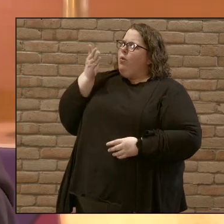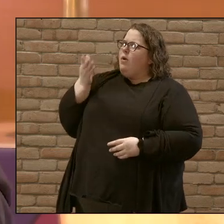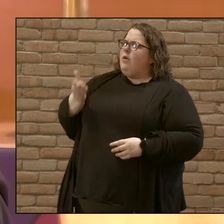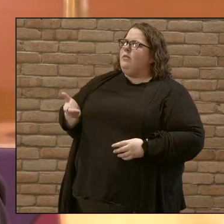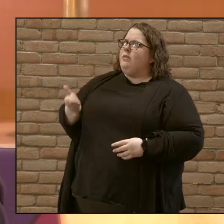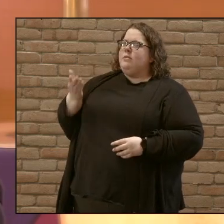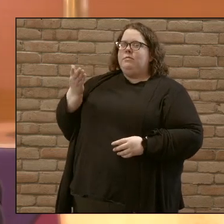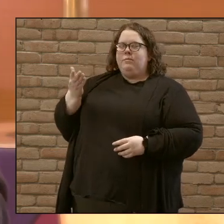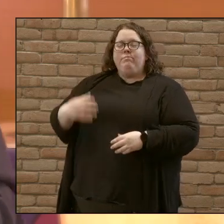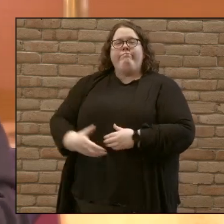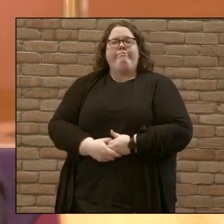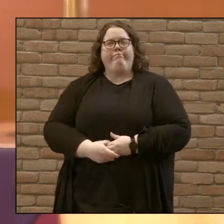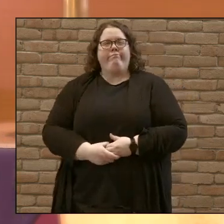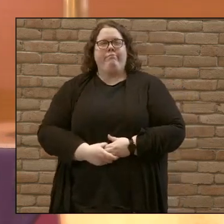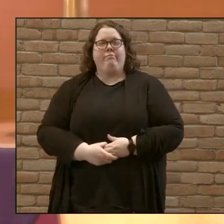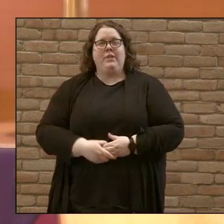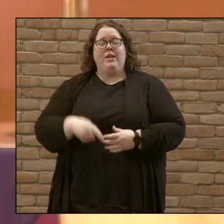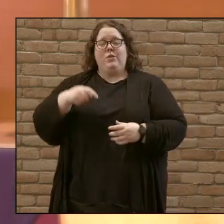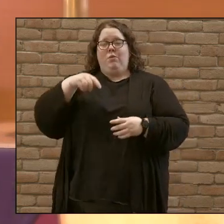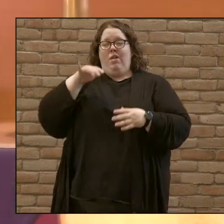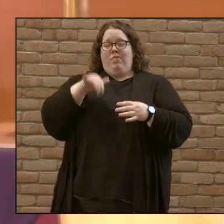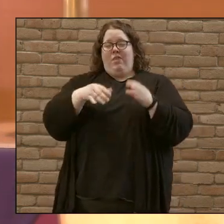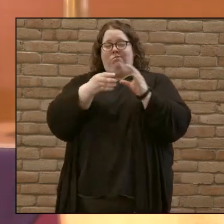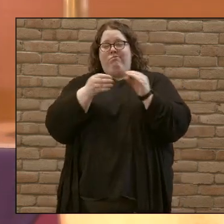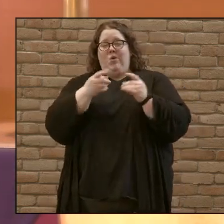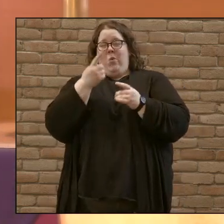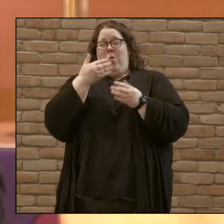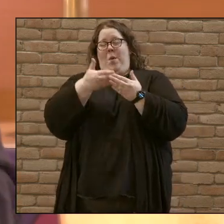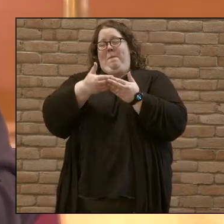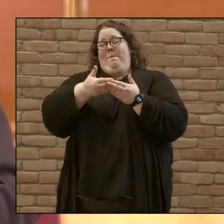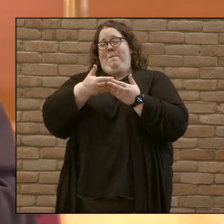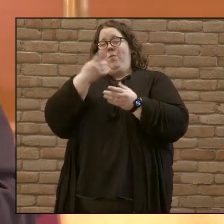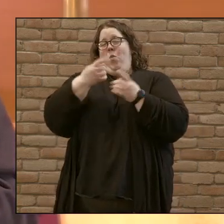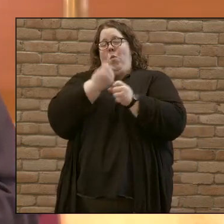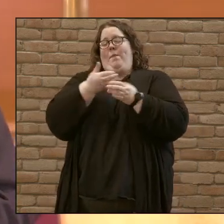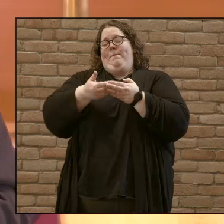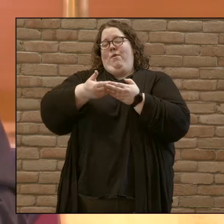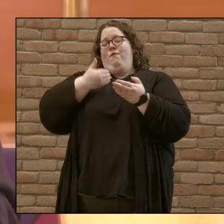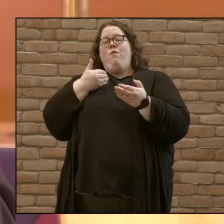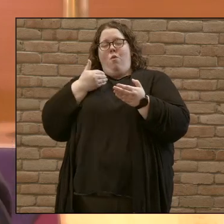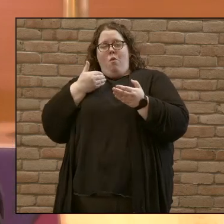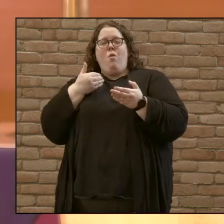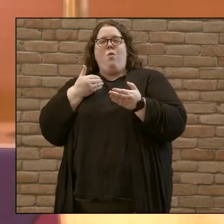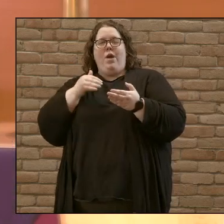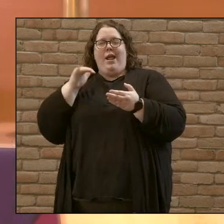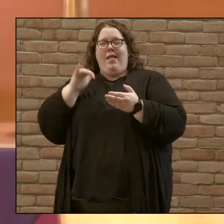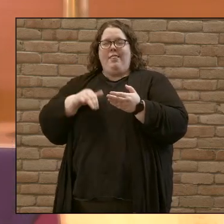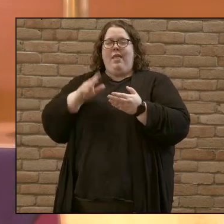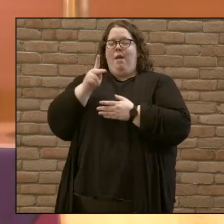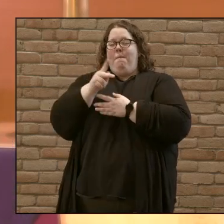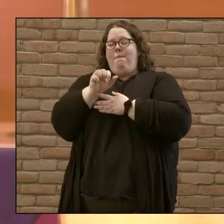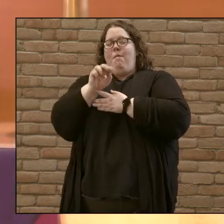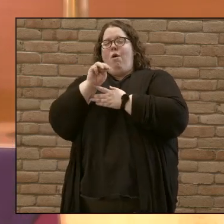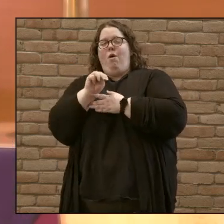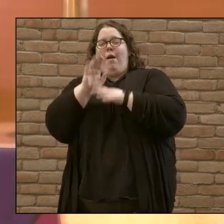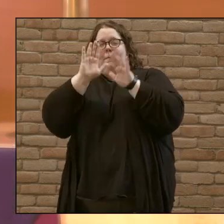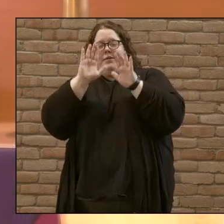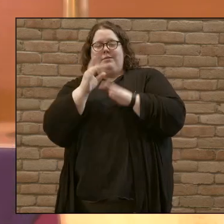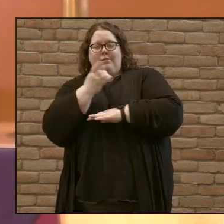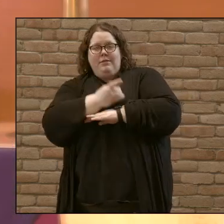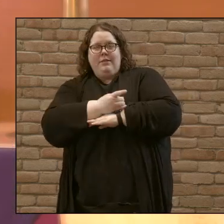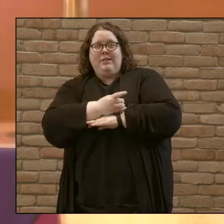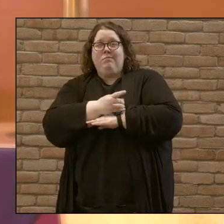earlier, before they enter into Jerusalem on this Palm Sunday day, Jesus himself